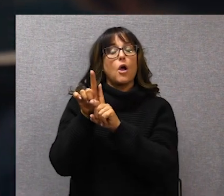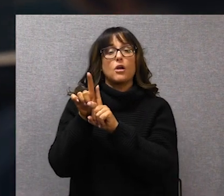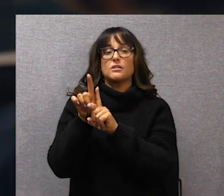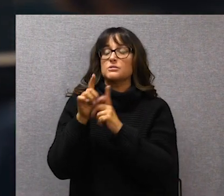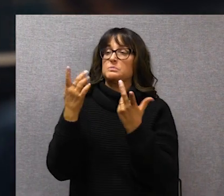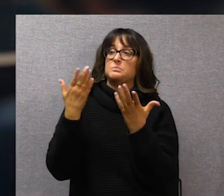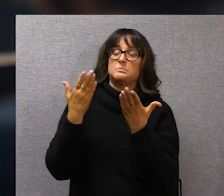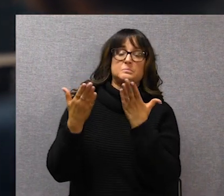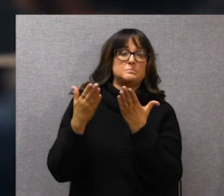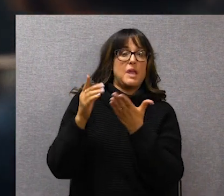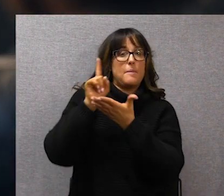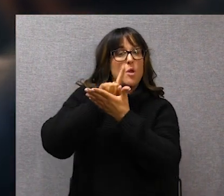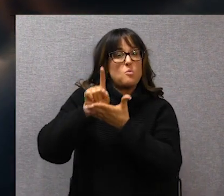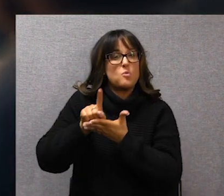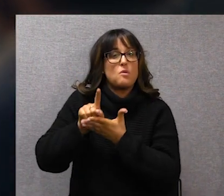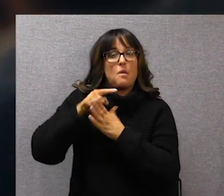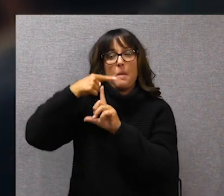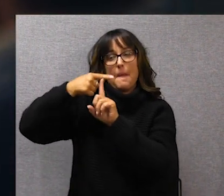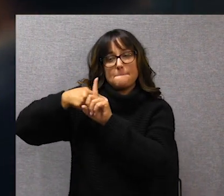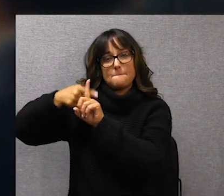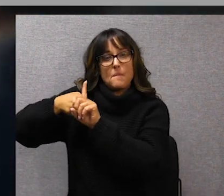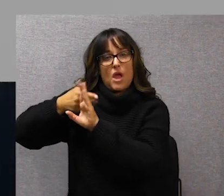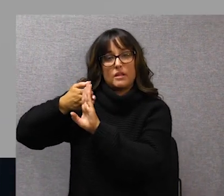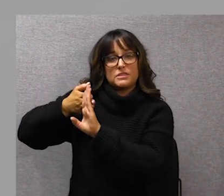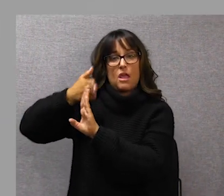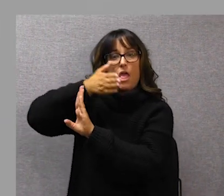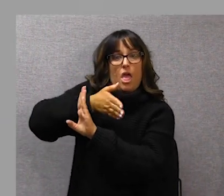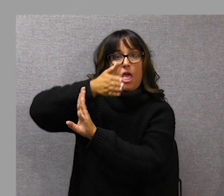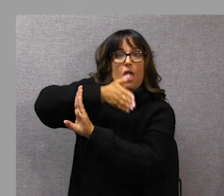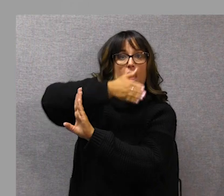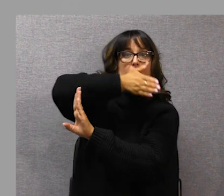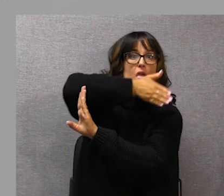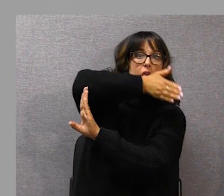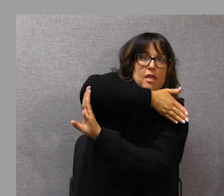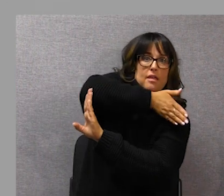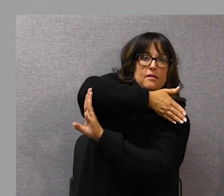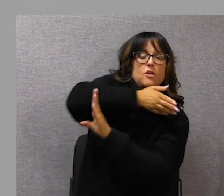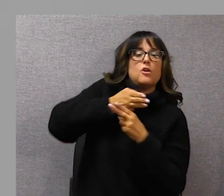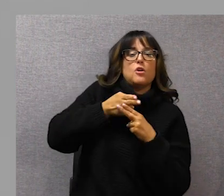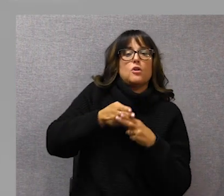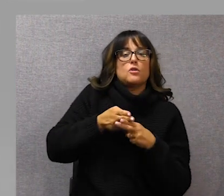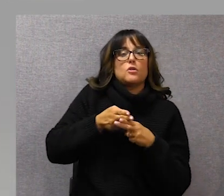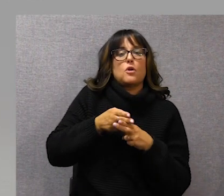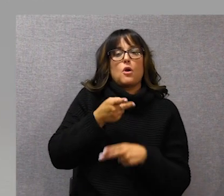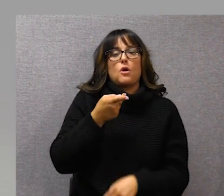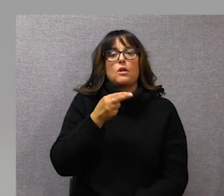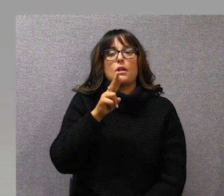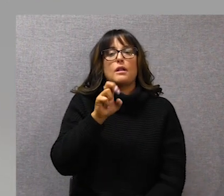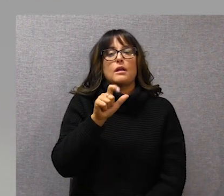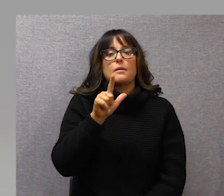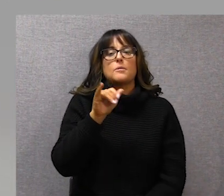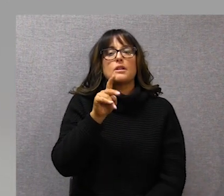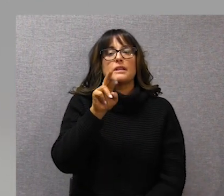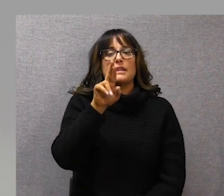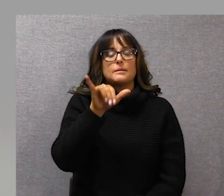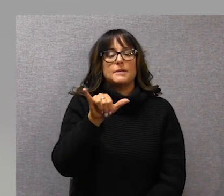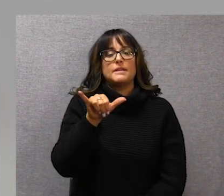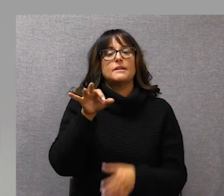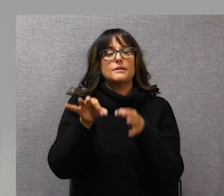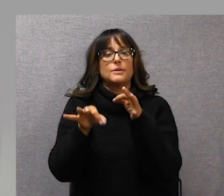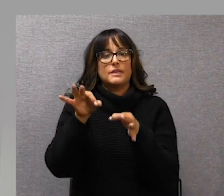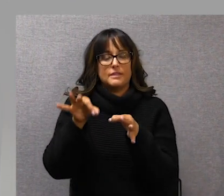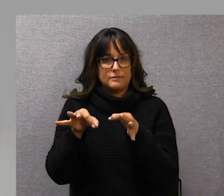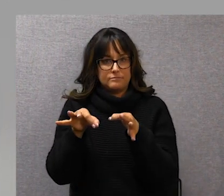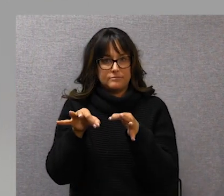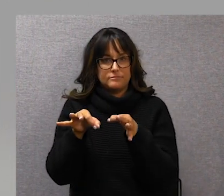court weeks or months before the actual trial, called a preliminary hearing. This is where the prosecutor shows